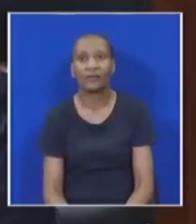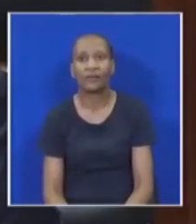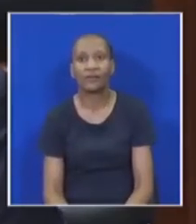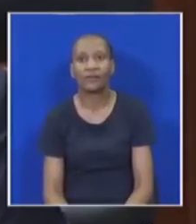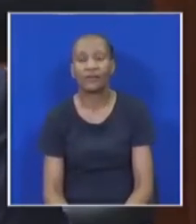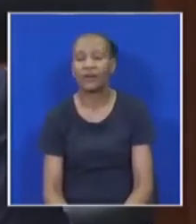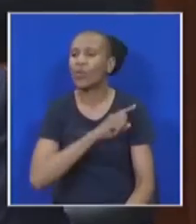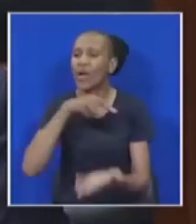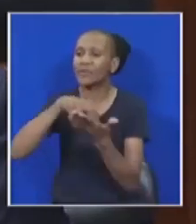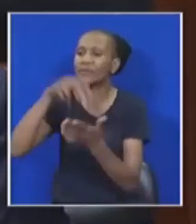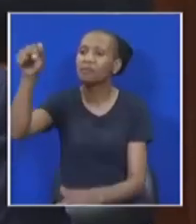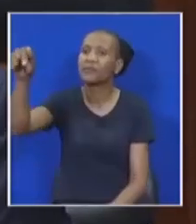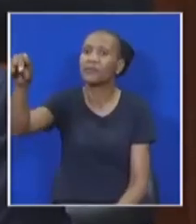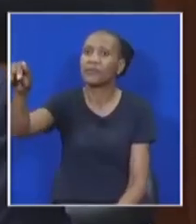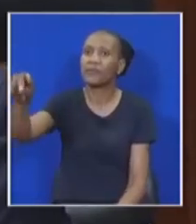raising, Honourable Member?